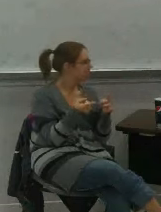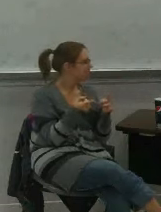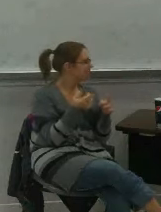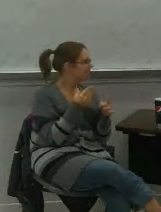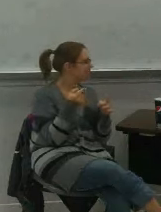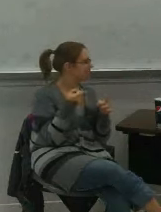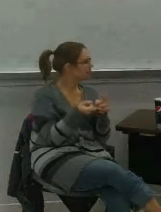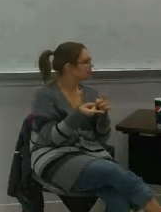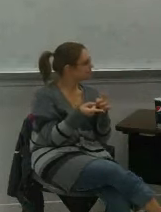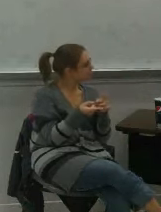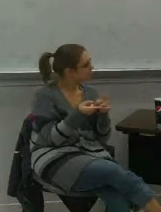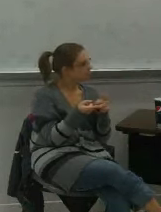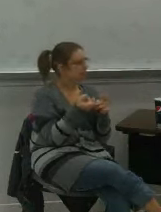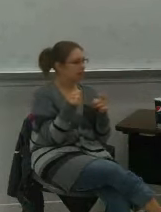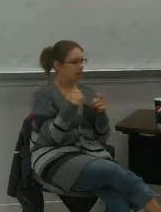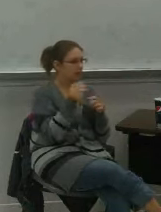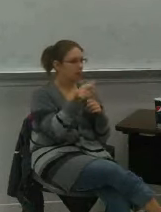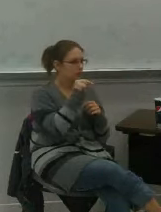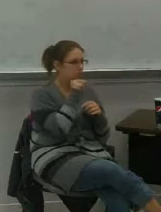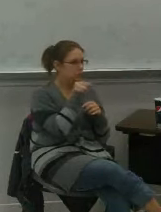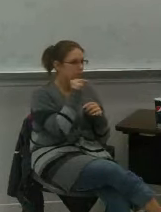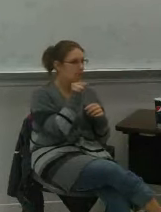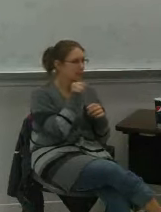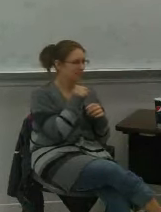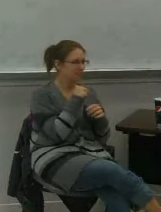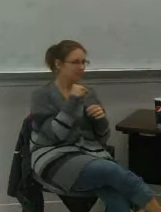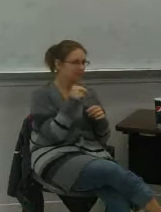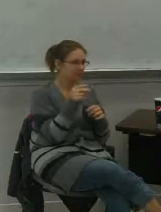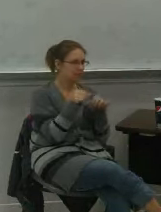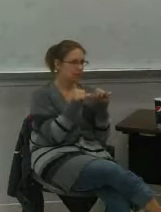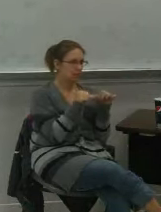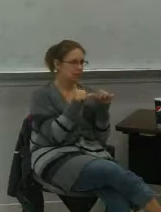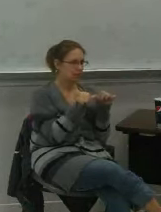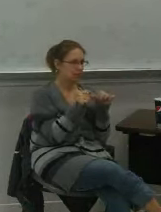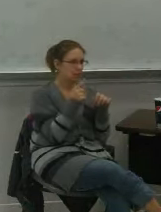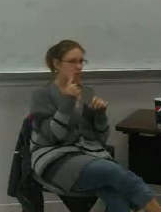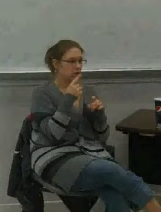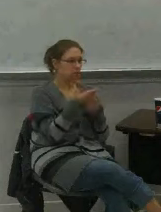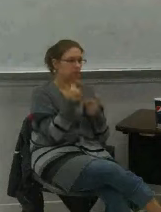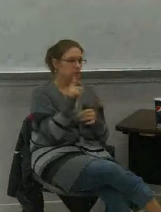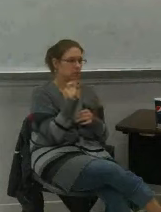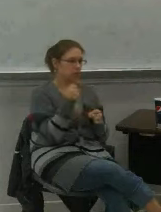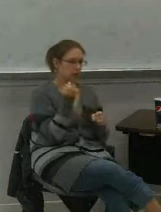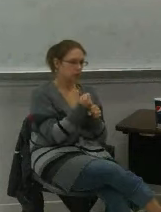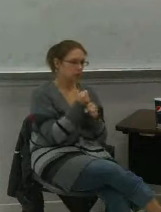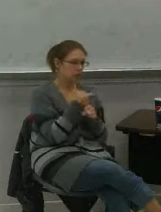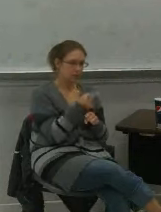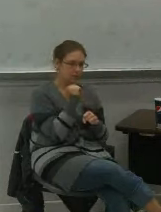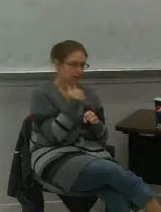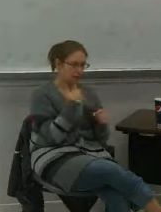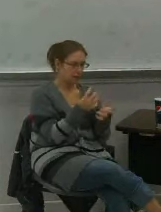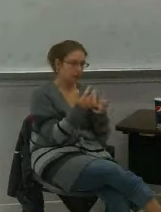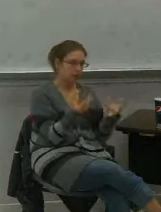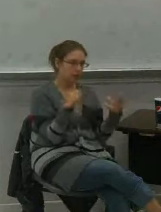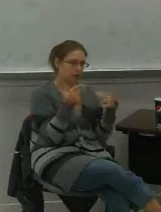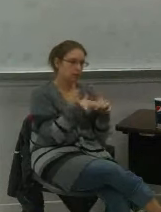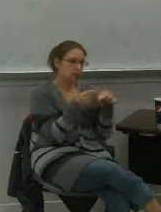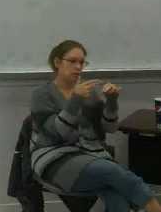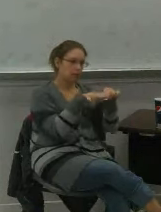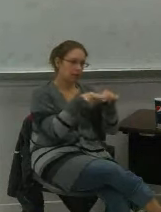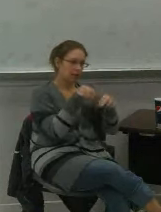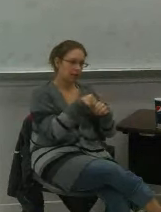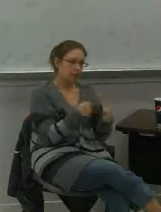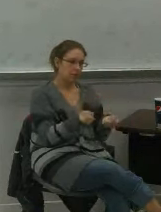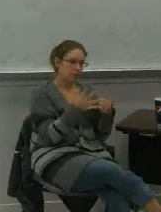that they pretty much held their nutrient concentrations constant over the last 20 years. So they haven't had much improvement in